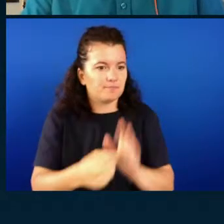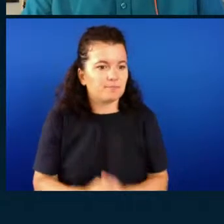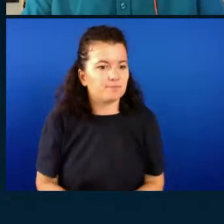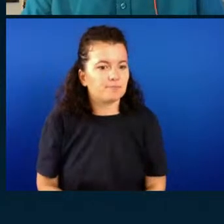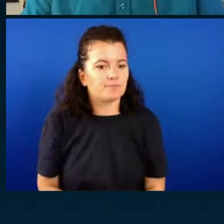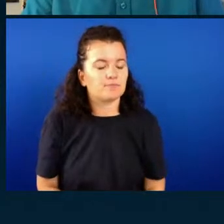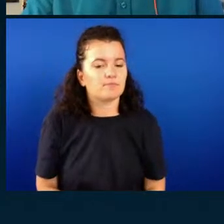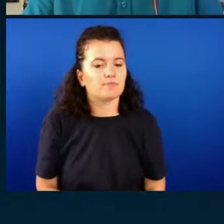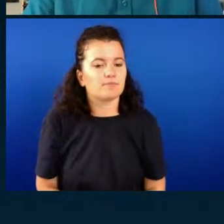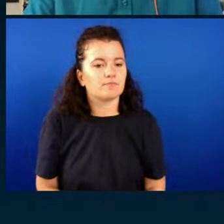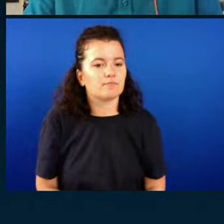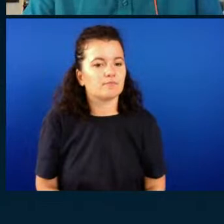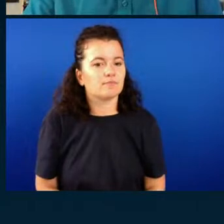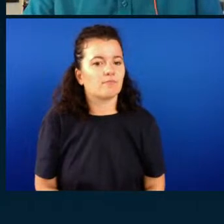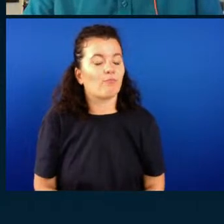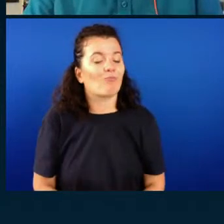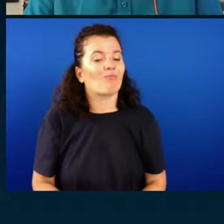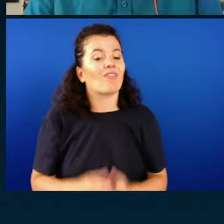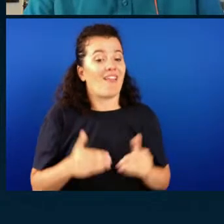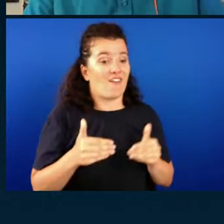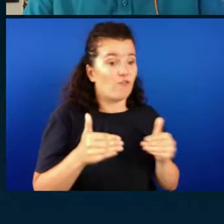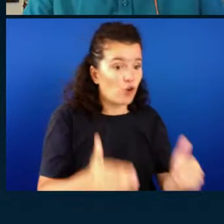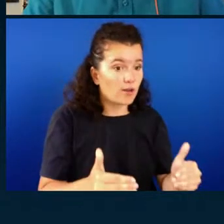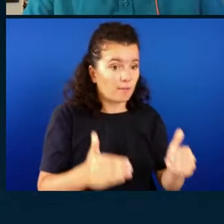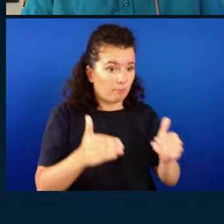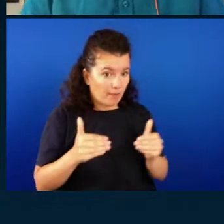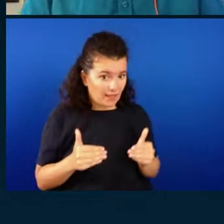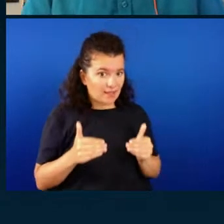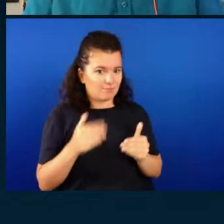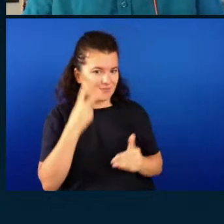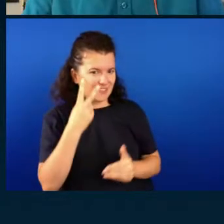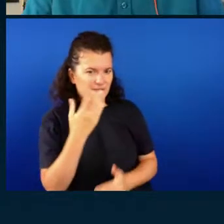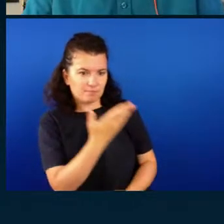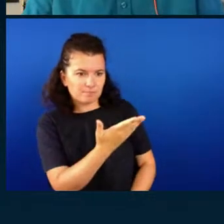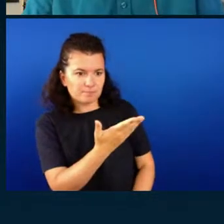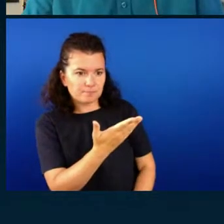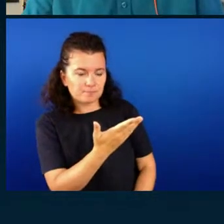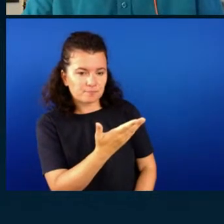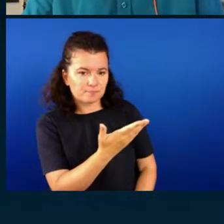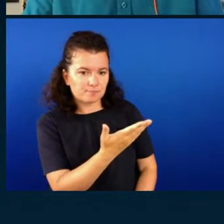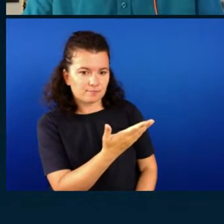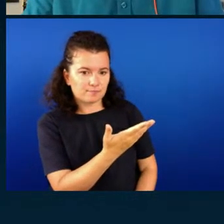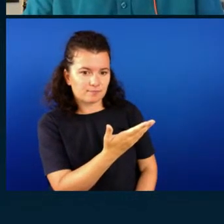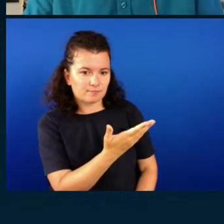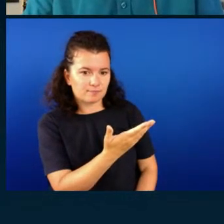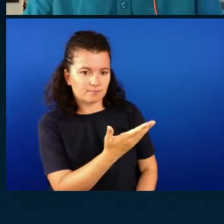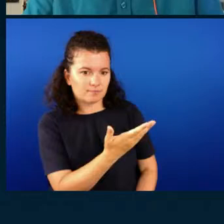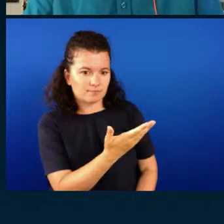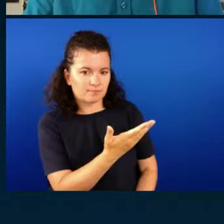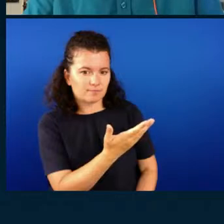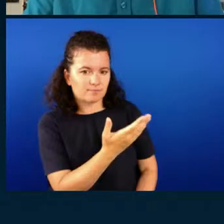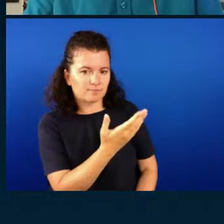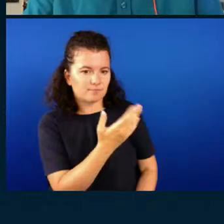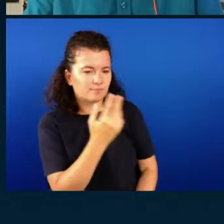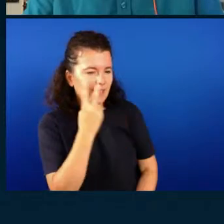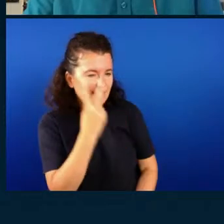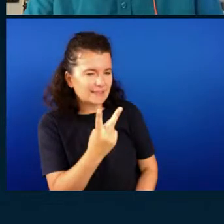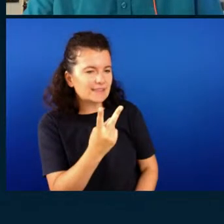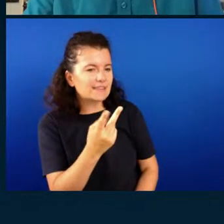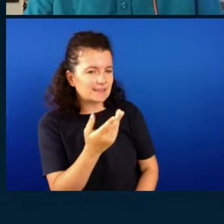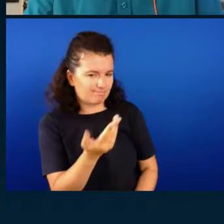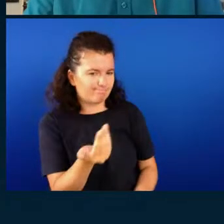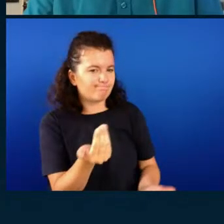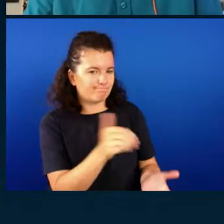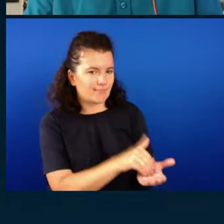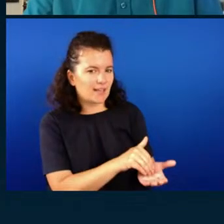Okay, so in here, here's our front end, back end. Actually, let's go over again to this. So if we go,